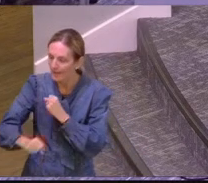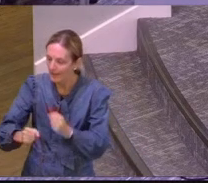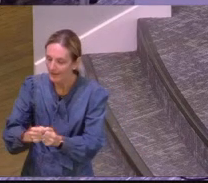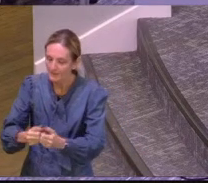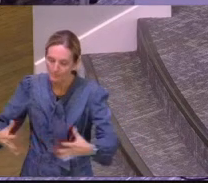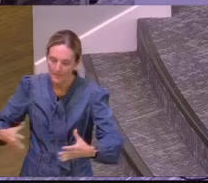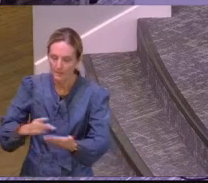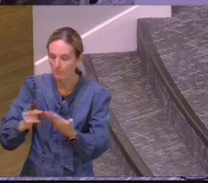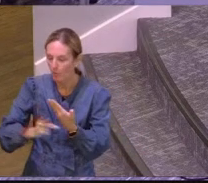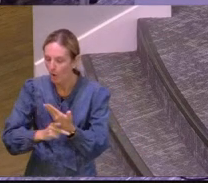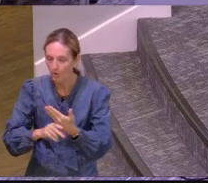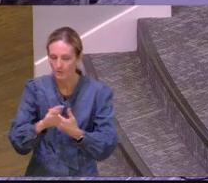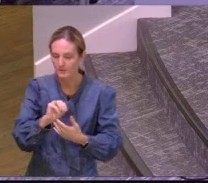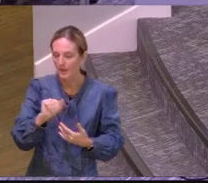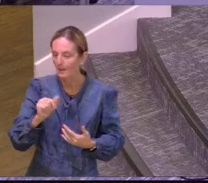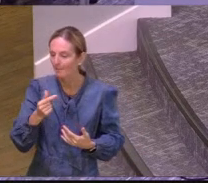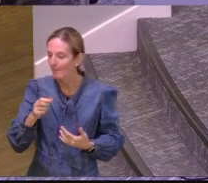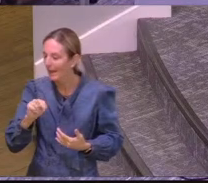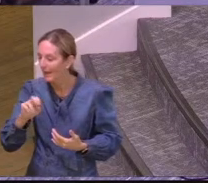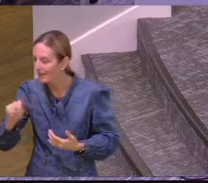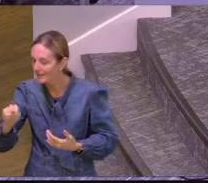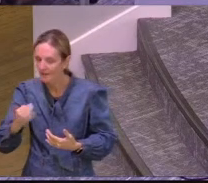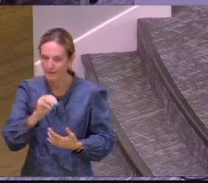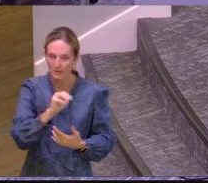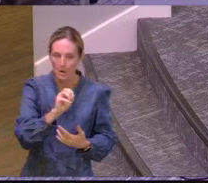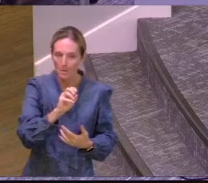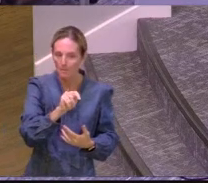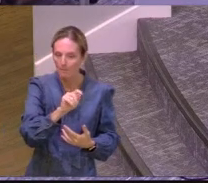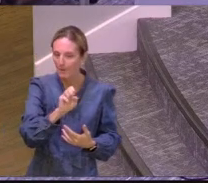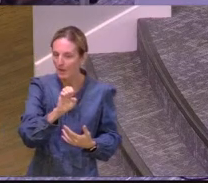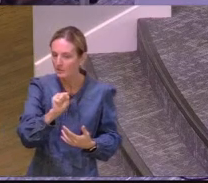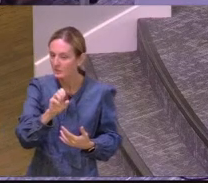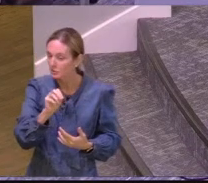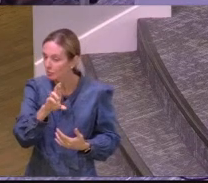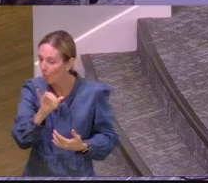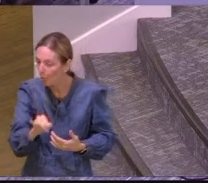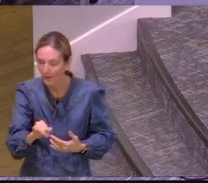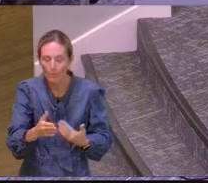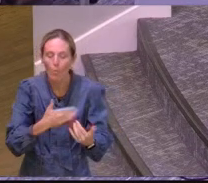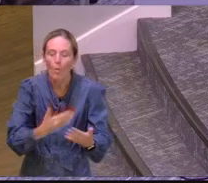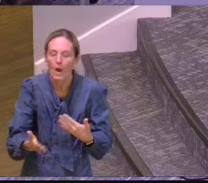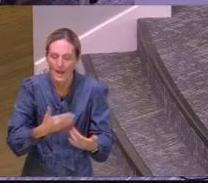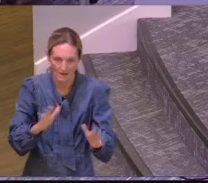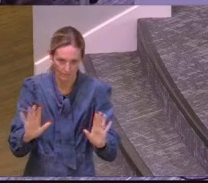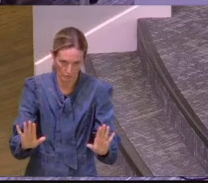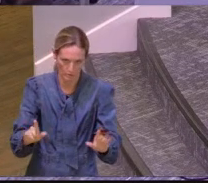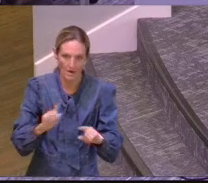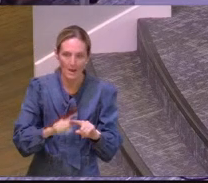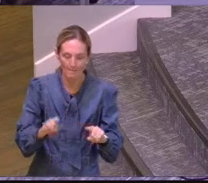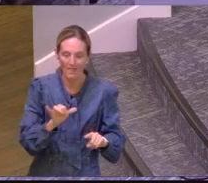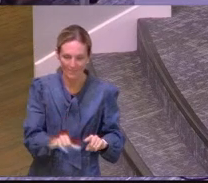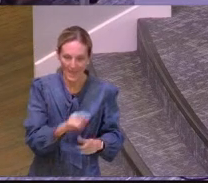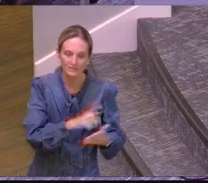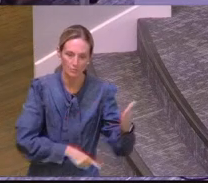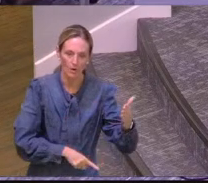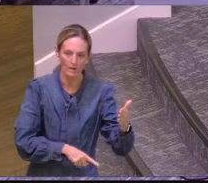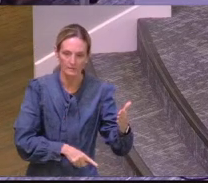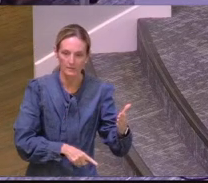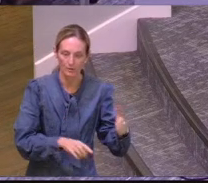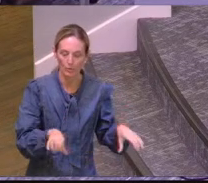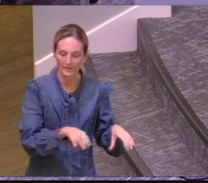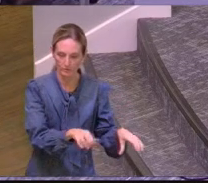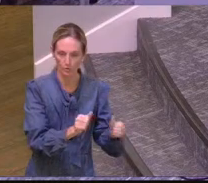or Montessori, whatever that could look like, that's where we need to be moving with this building, or